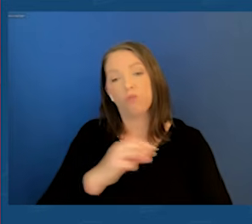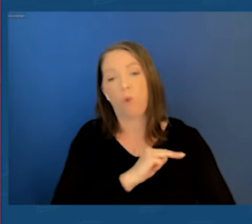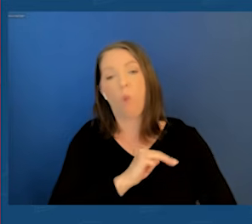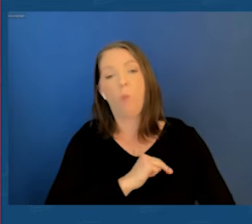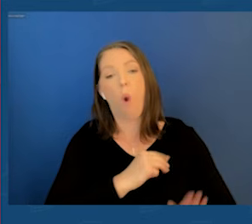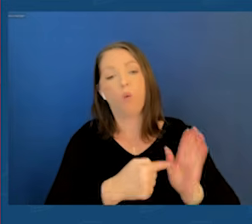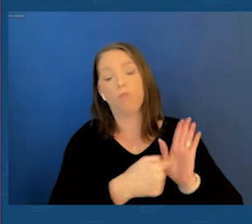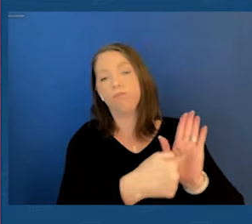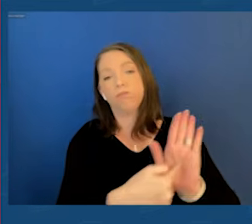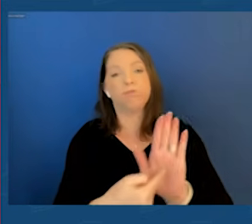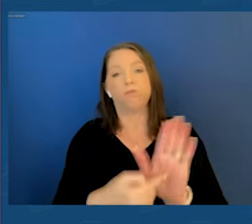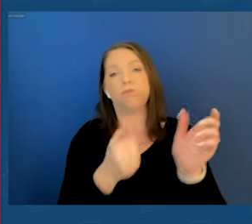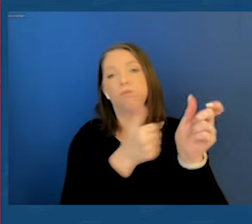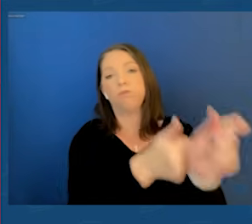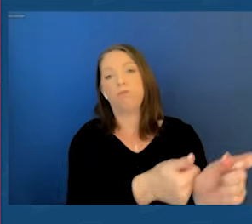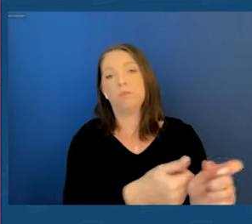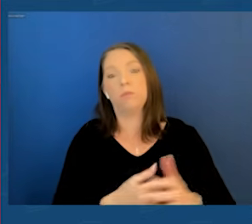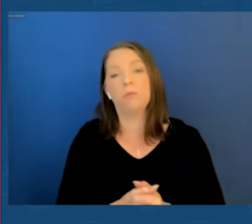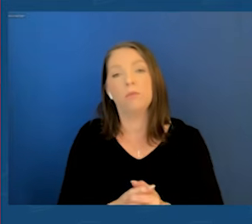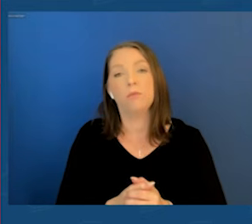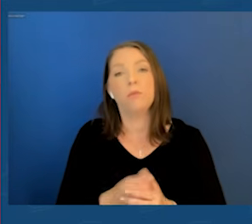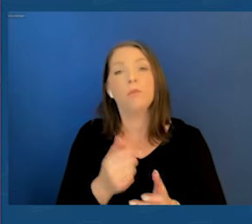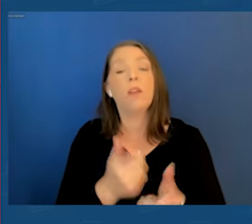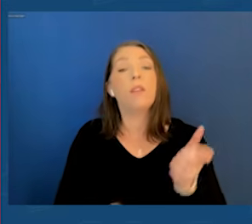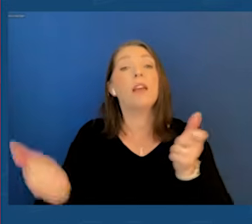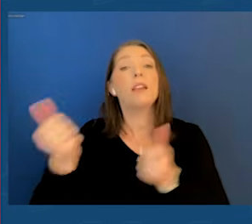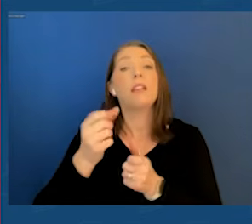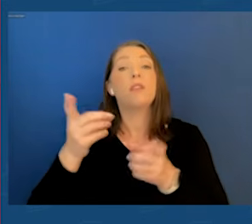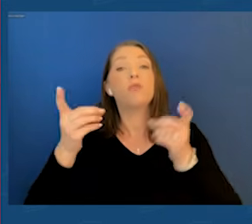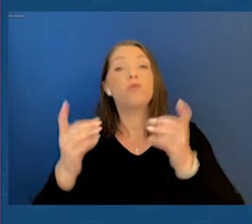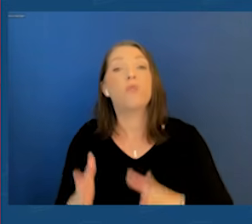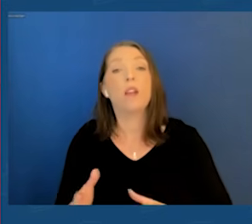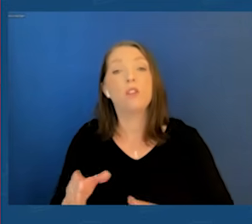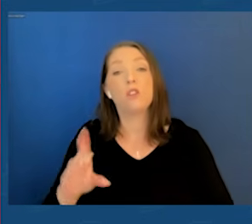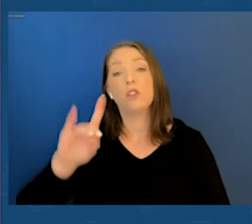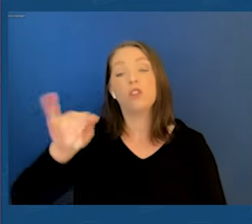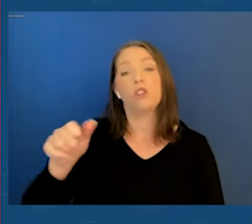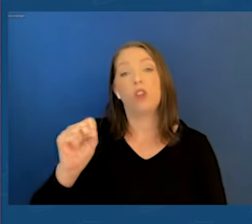To the executive director of the caucus, I want to give a shout out to Joshua Joseph.